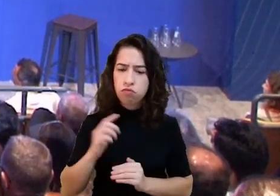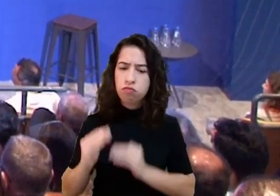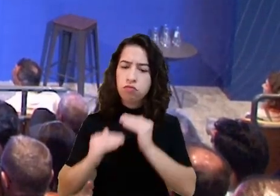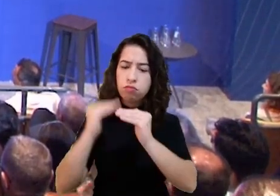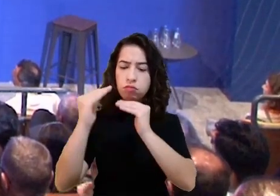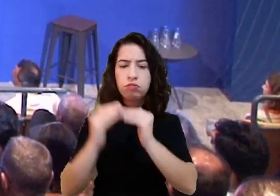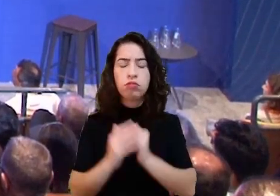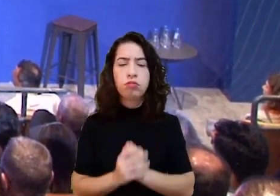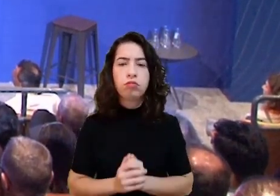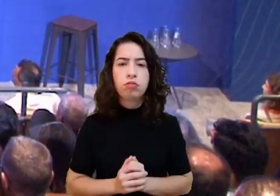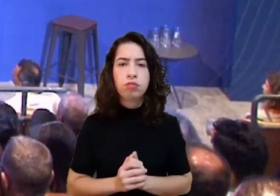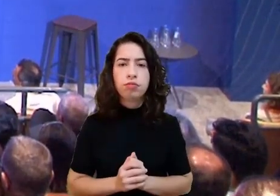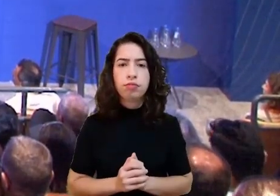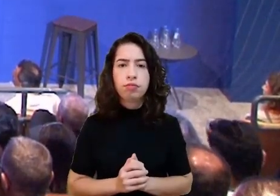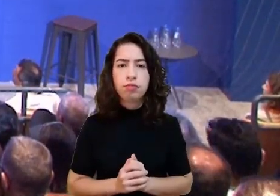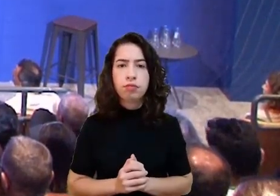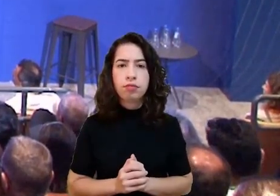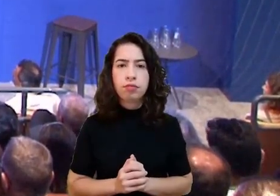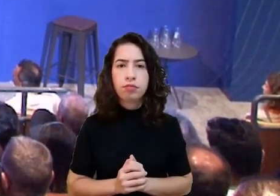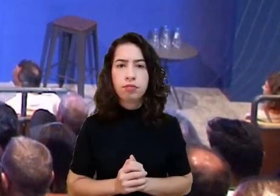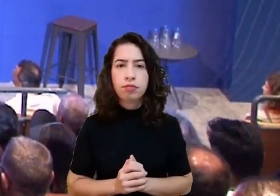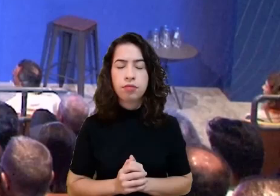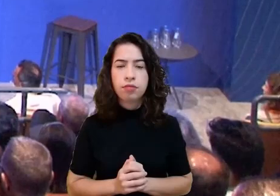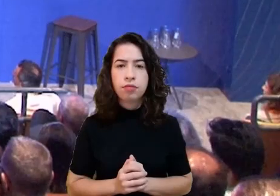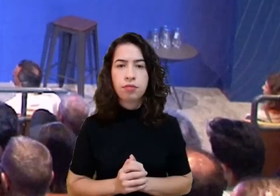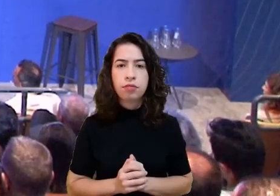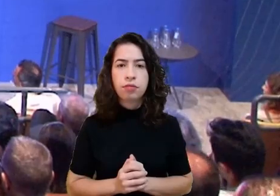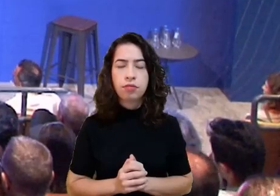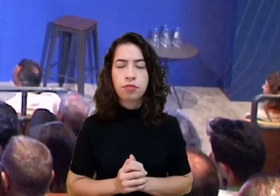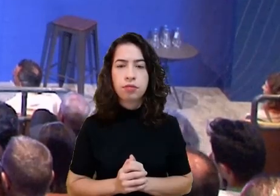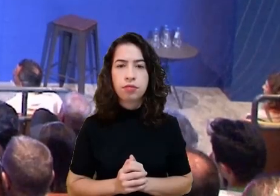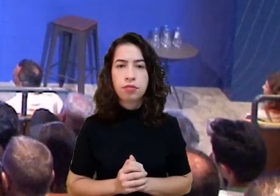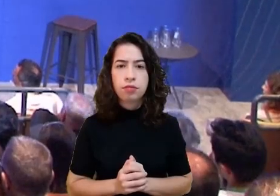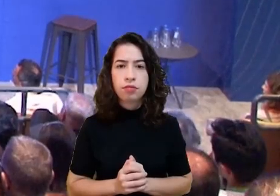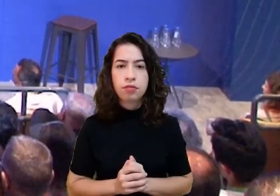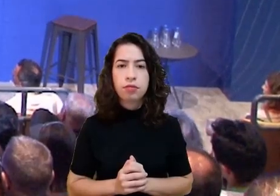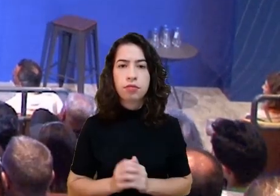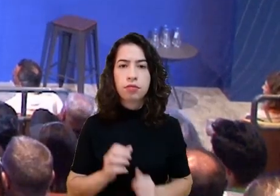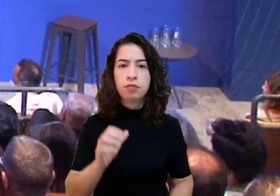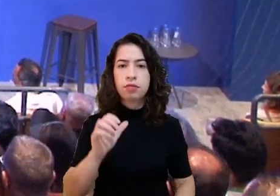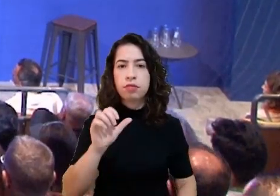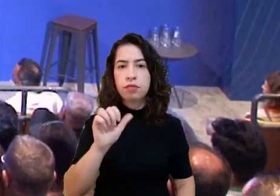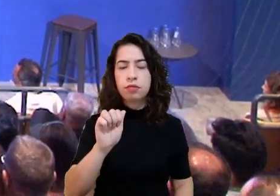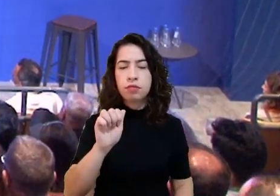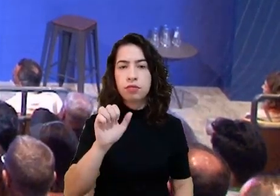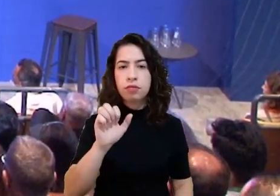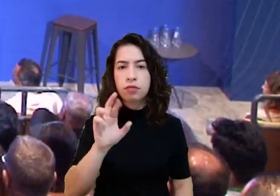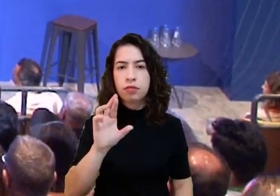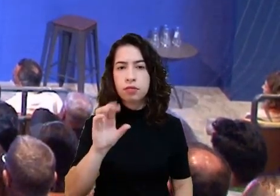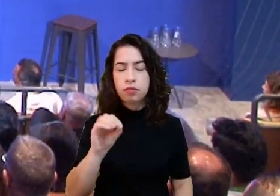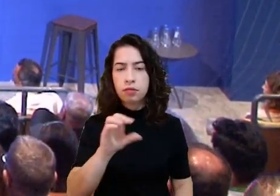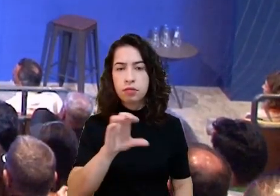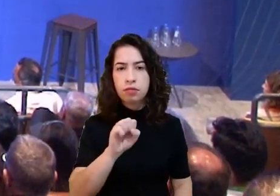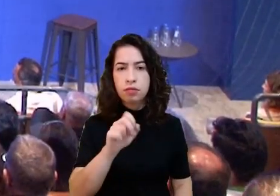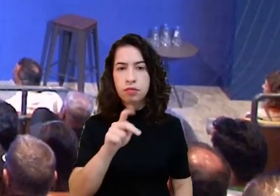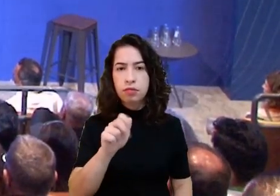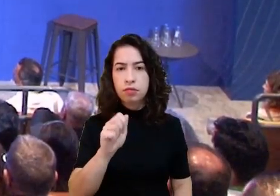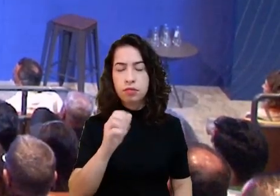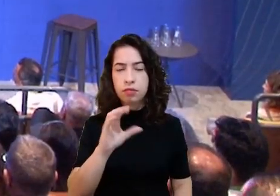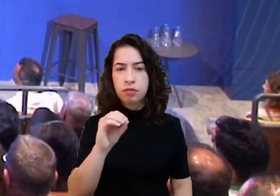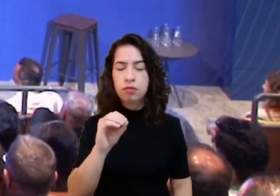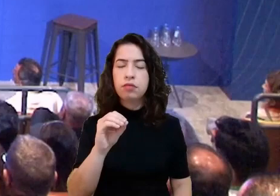we have development in this area. And then airspace for us is a